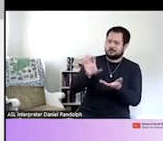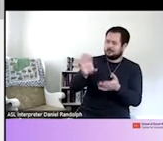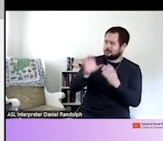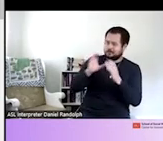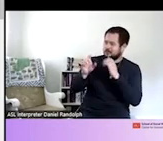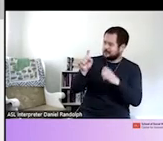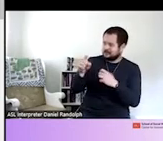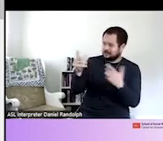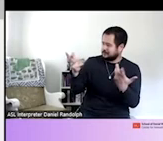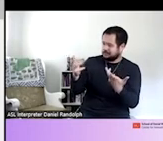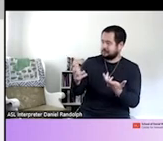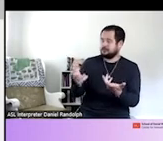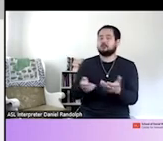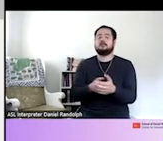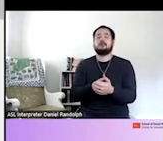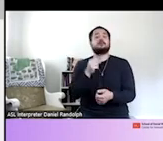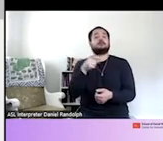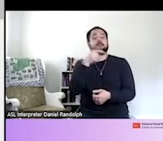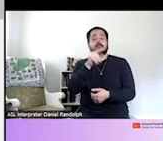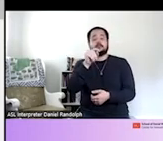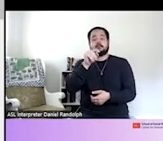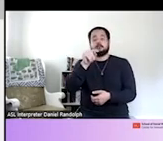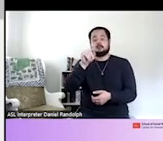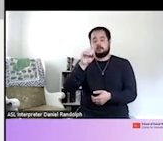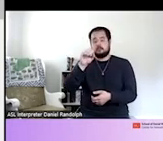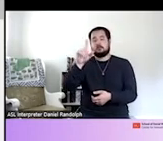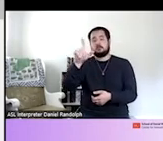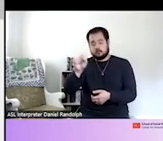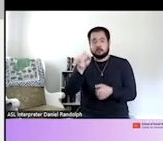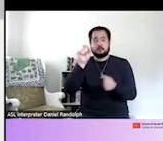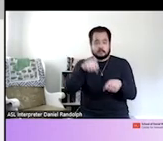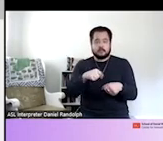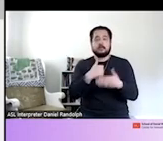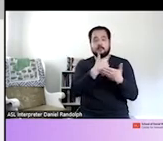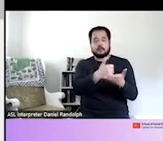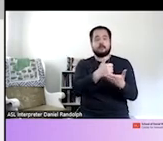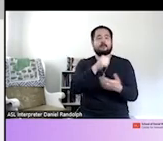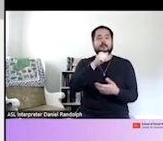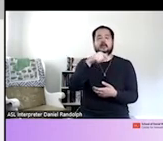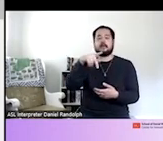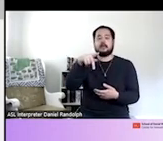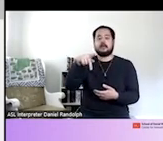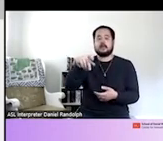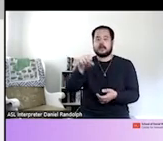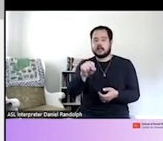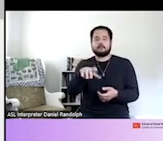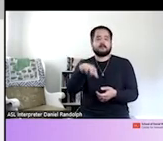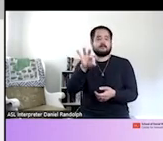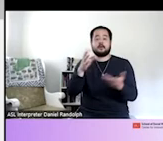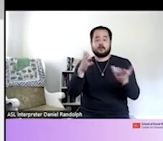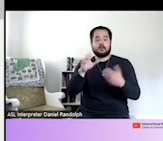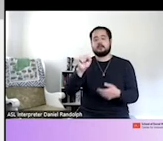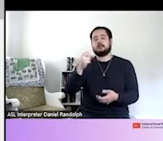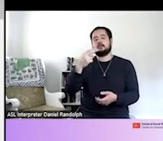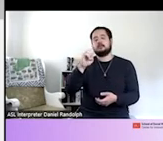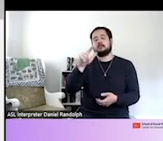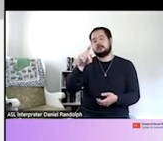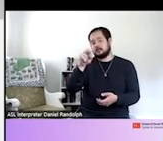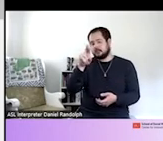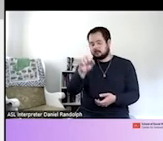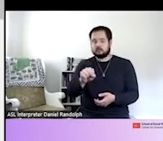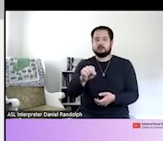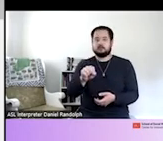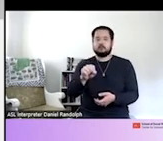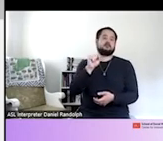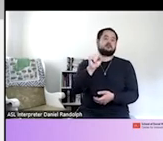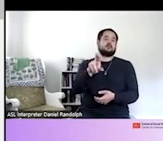apps that are, looking, you can help with shelters and, thinking about these mass casualty and mass